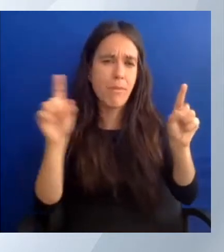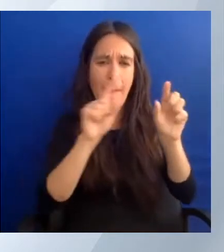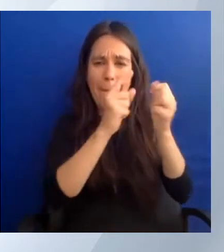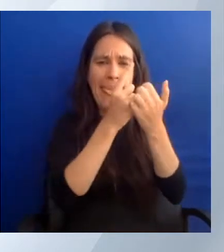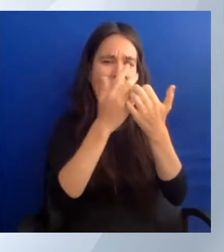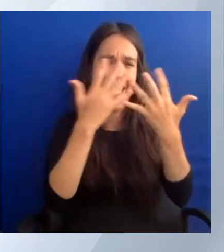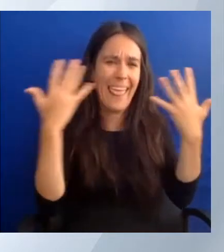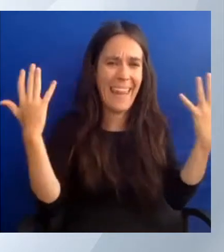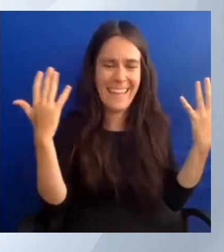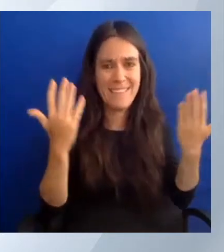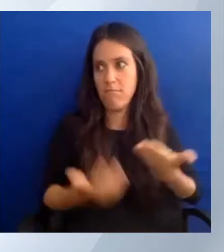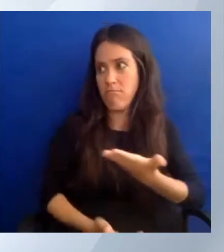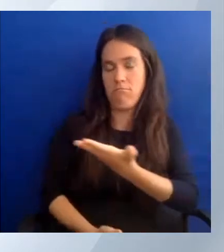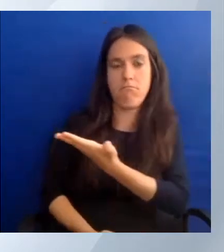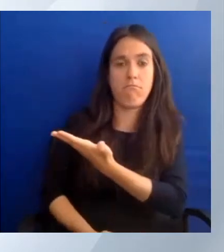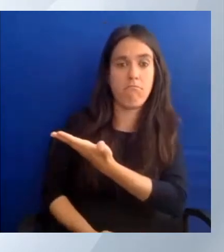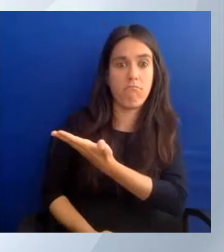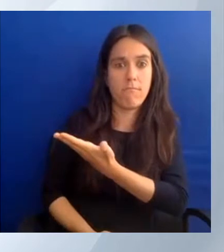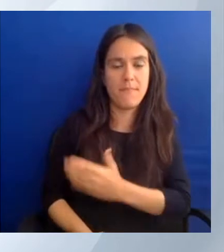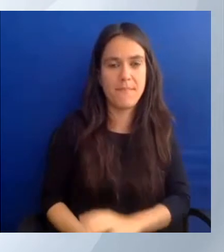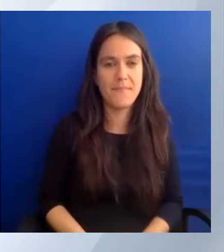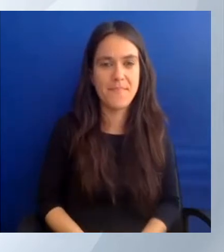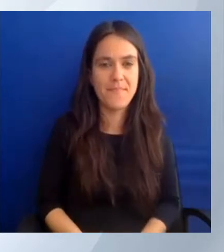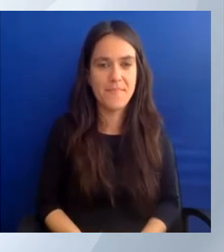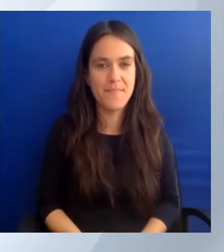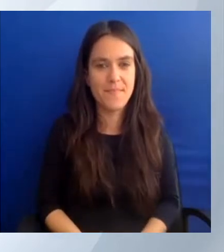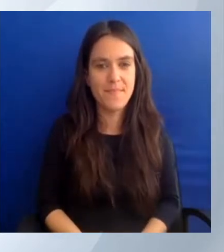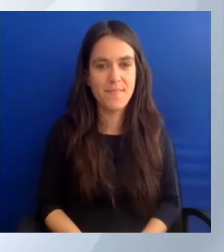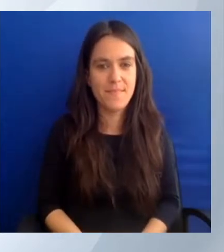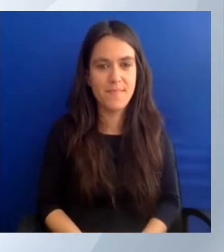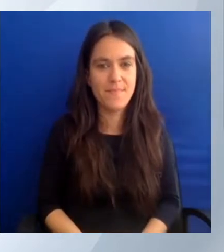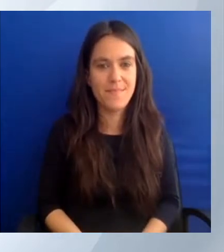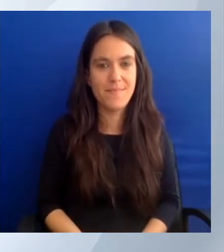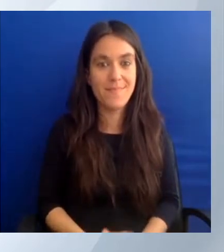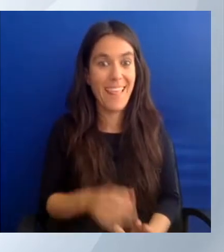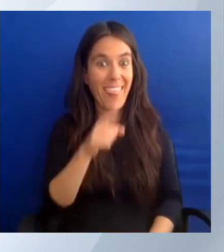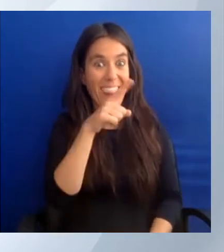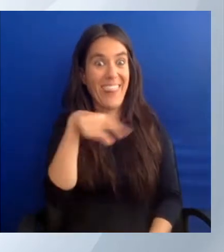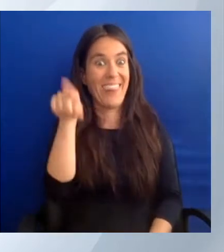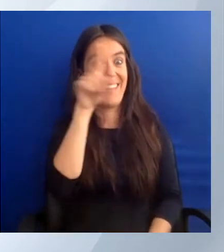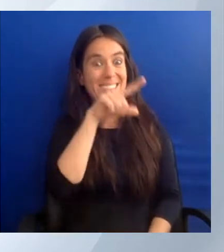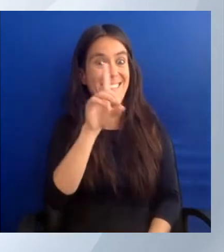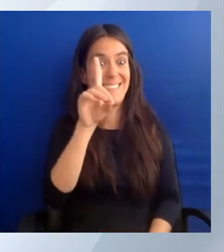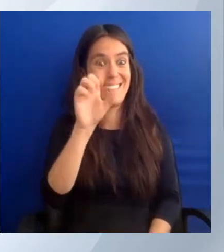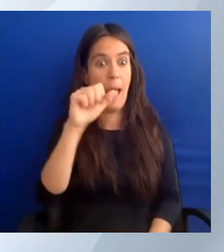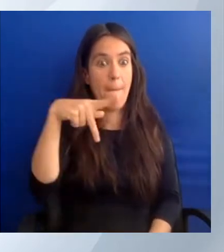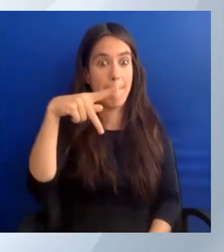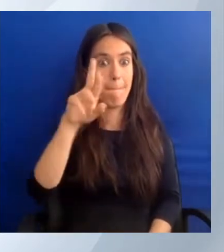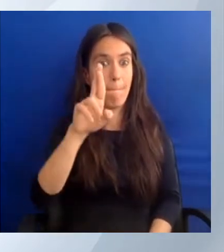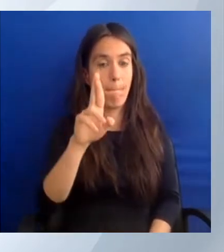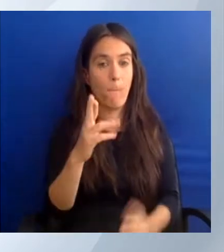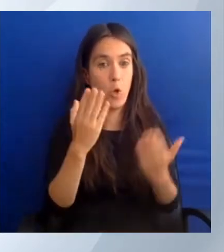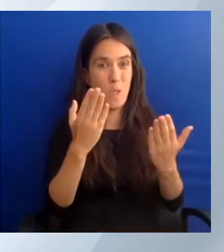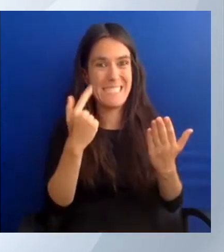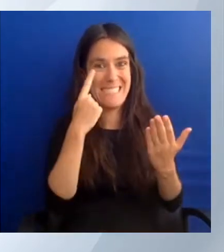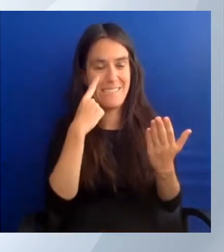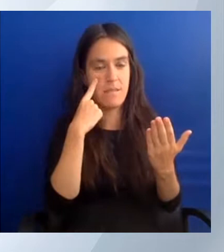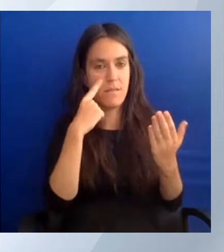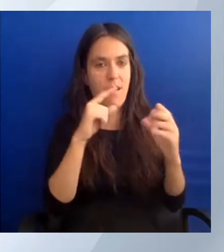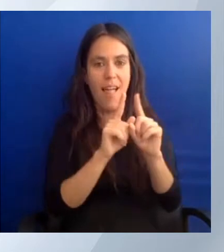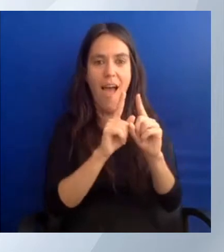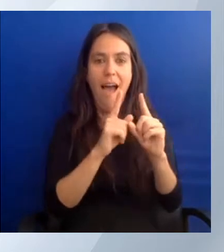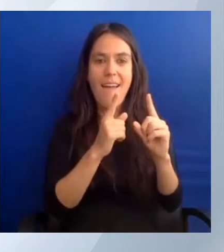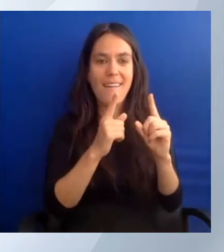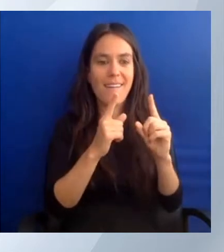Fabric, because these Dapr building blocks, as you can see, service to